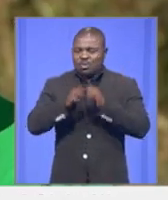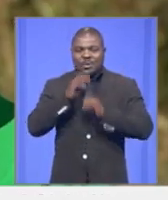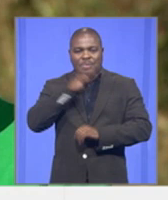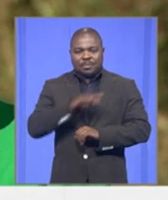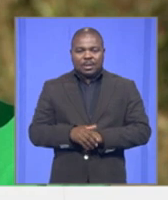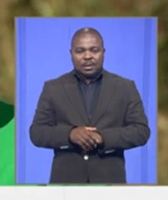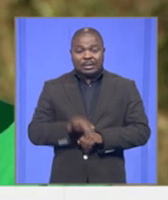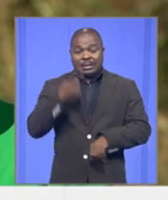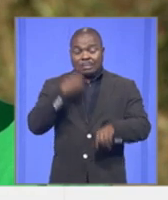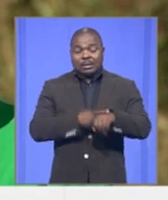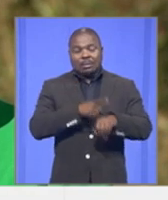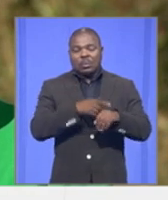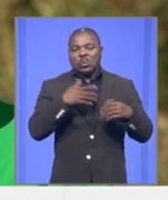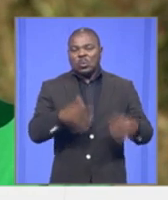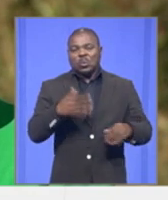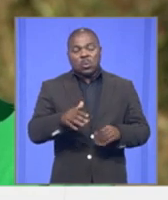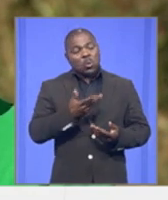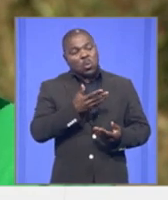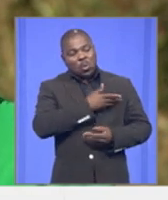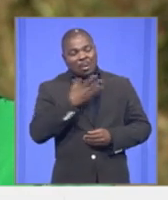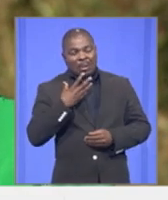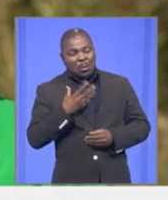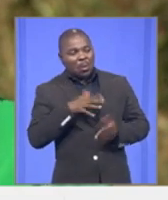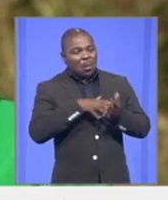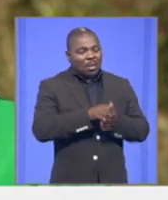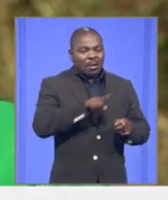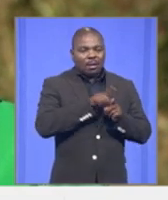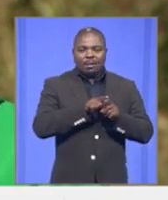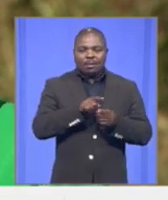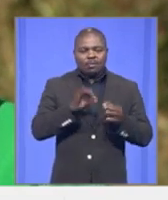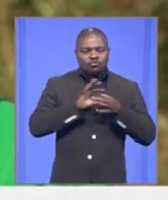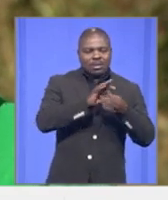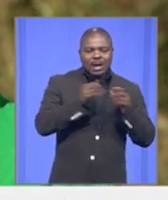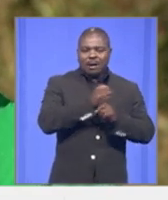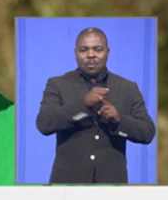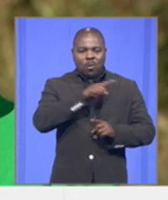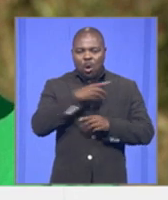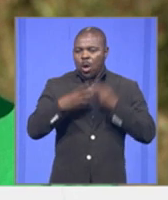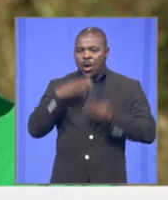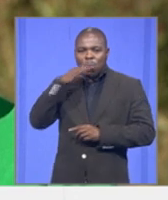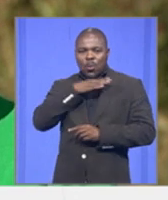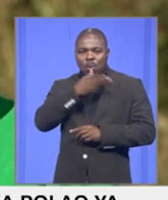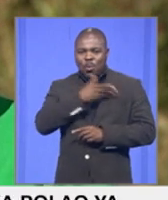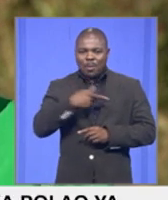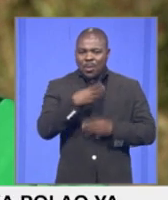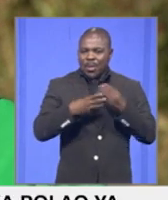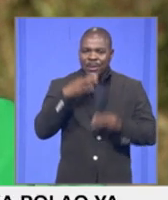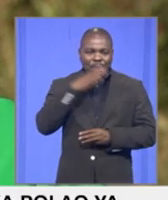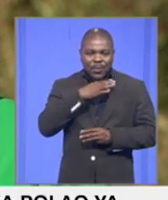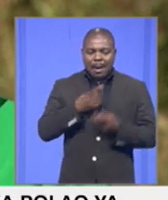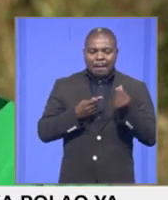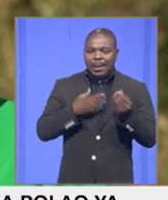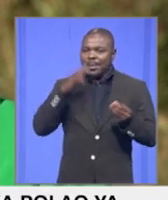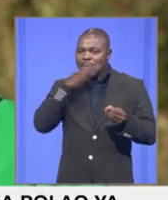women are vulnerable. You stay in an abusive relationship because you don't have work, you don't have